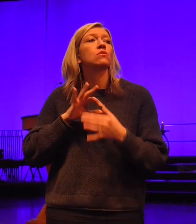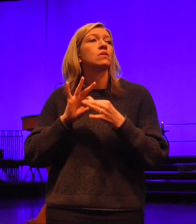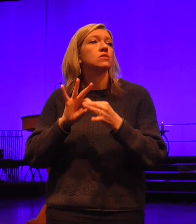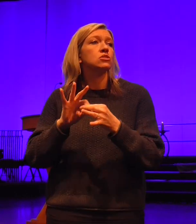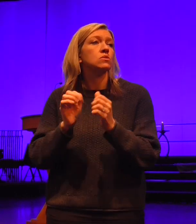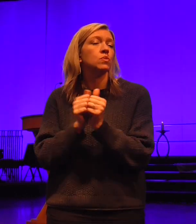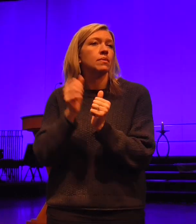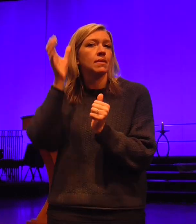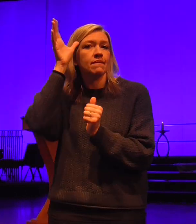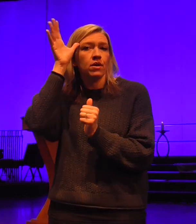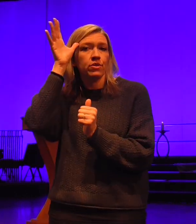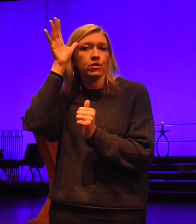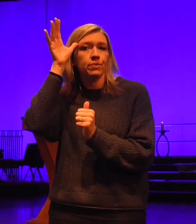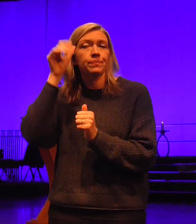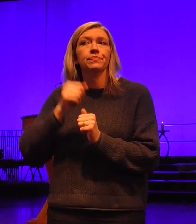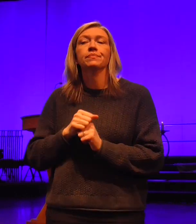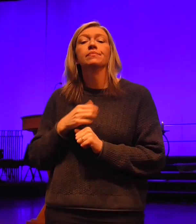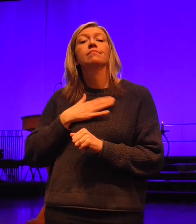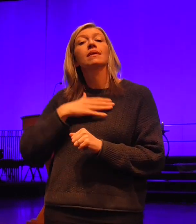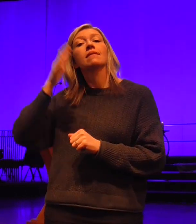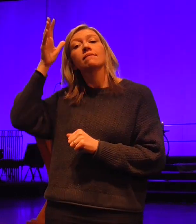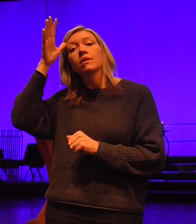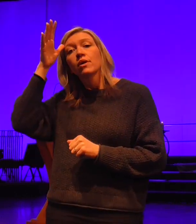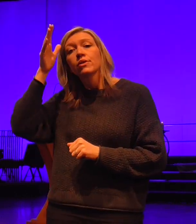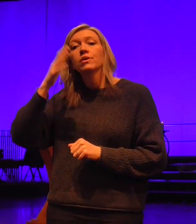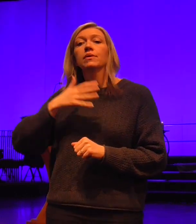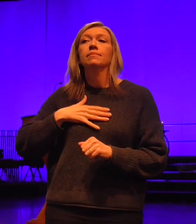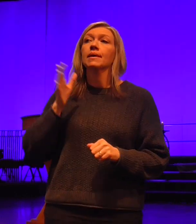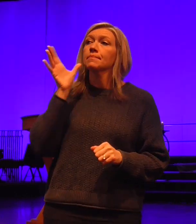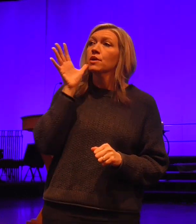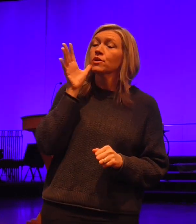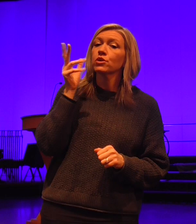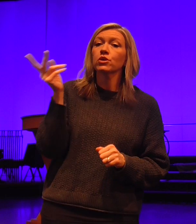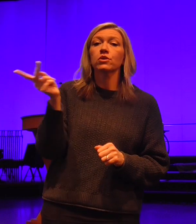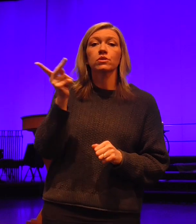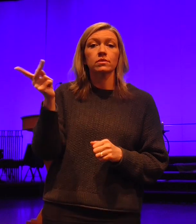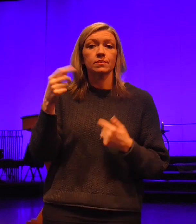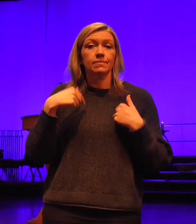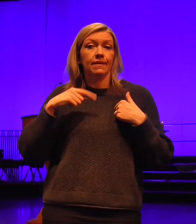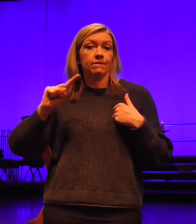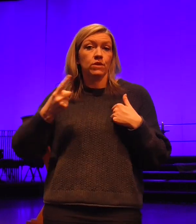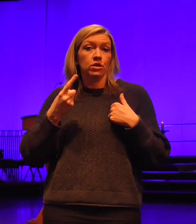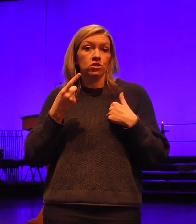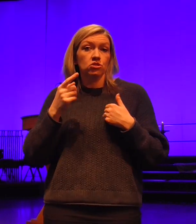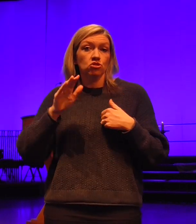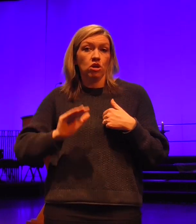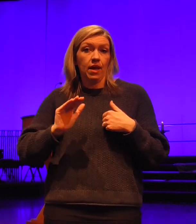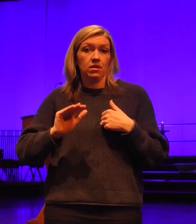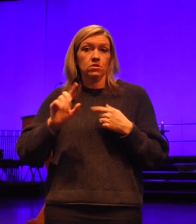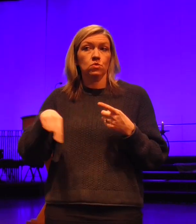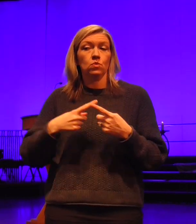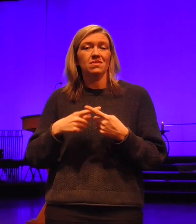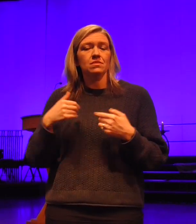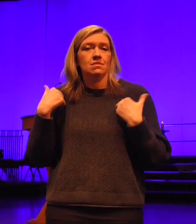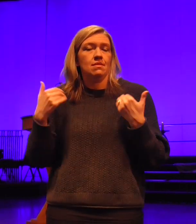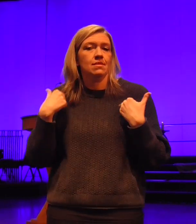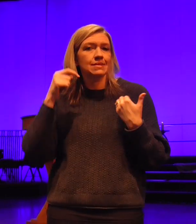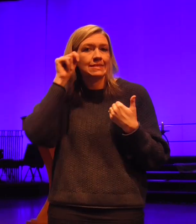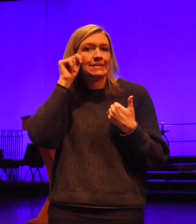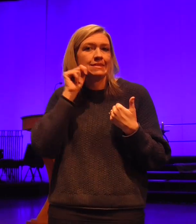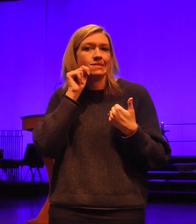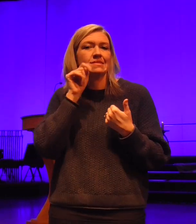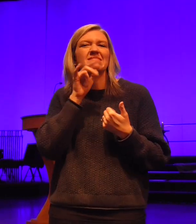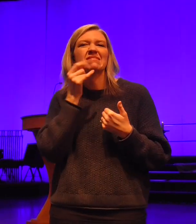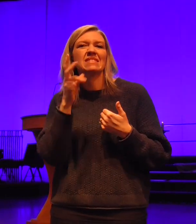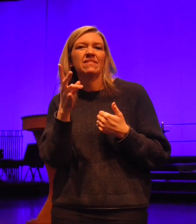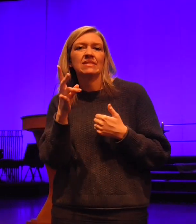father. My father and my mother had me, their firstborn child, when they were teenagers. They were 17,